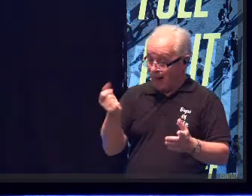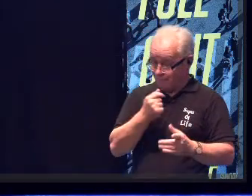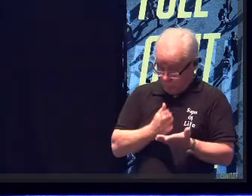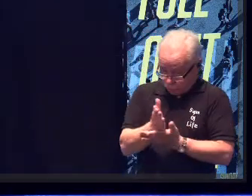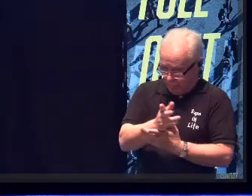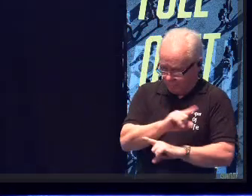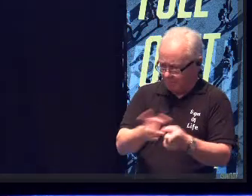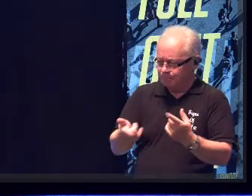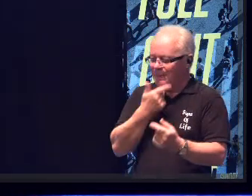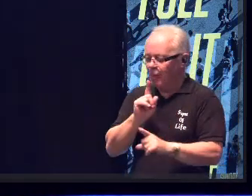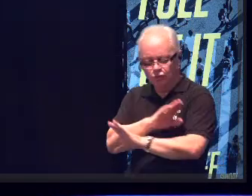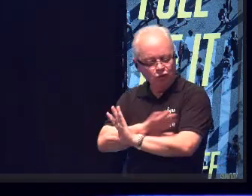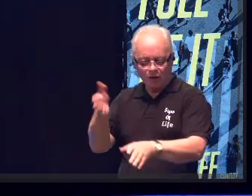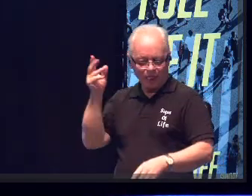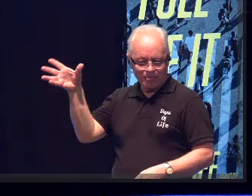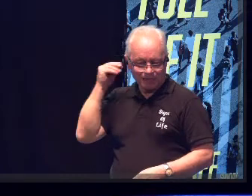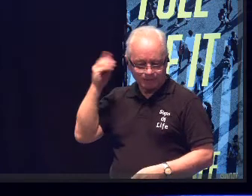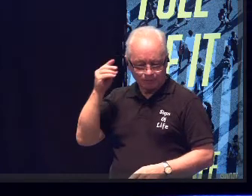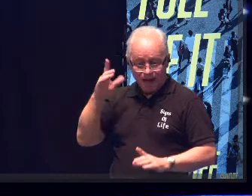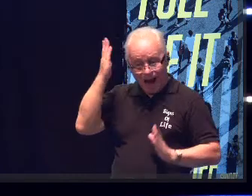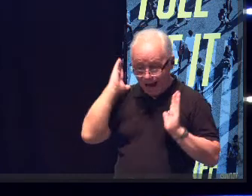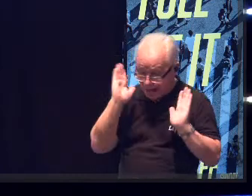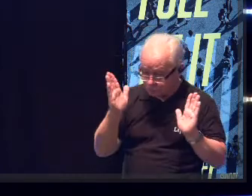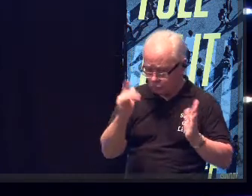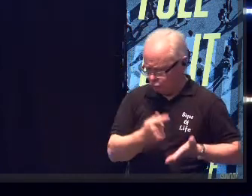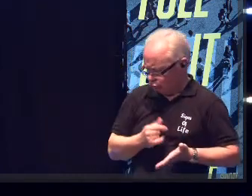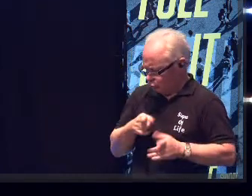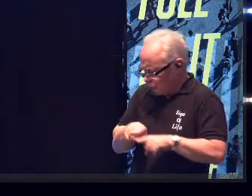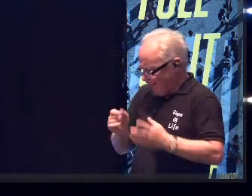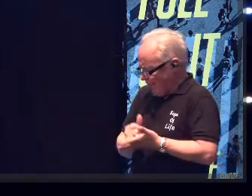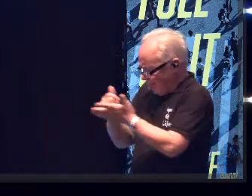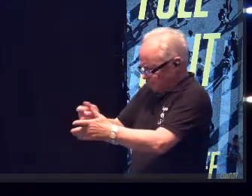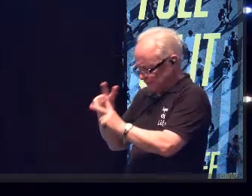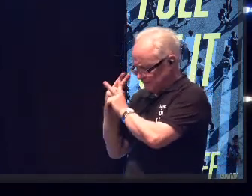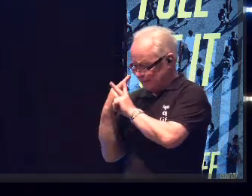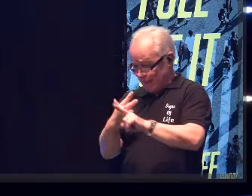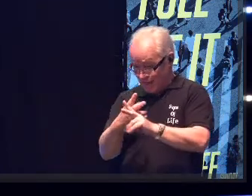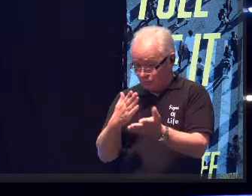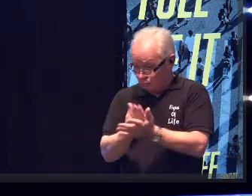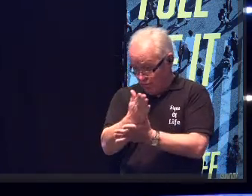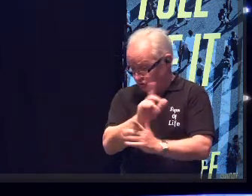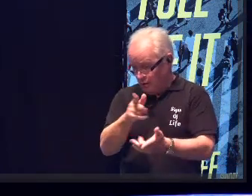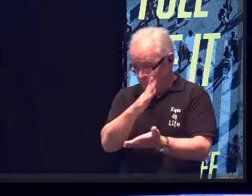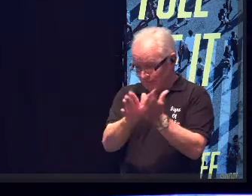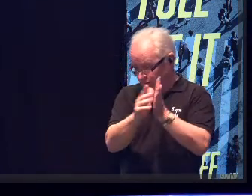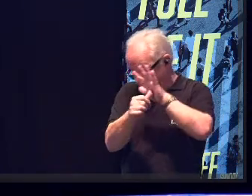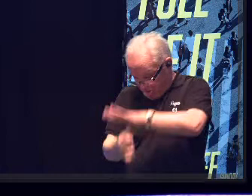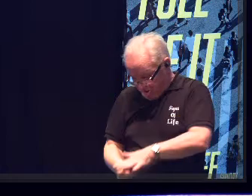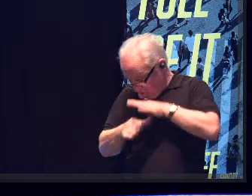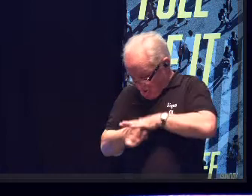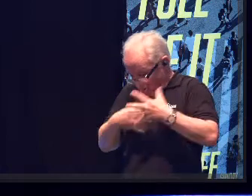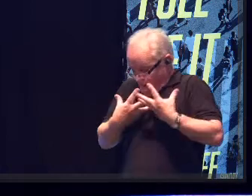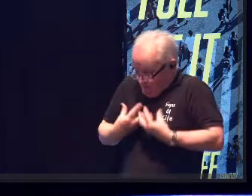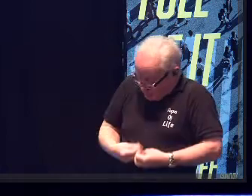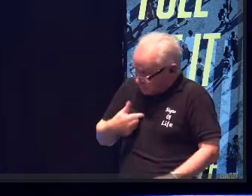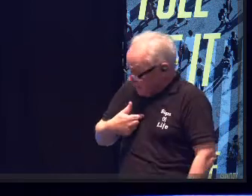So we've got to help them see that truth is not restrictive. It's not repressive. It's not oppressive. Truth